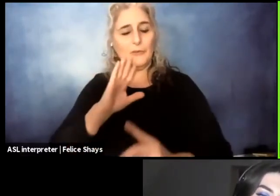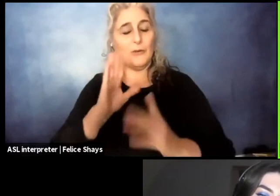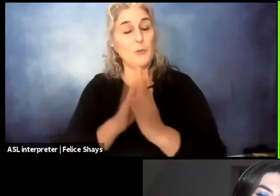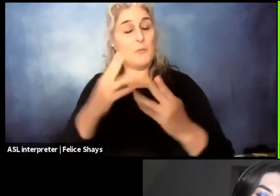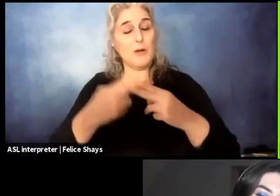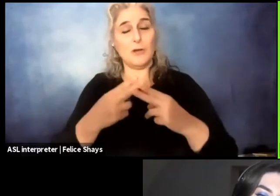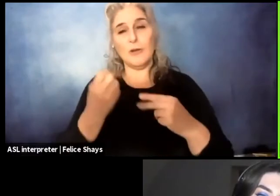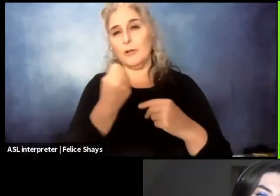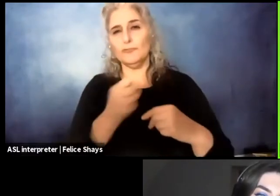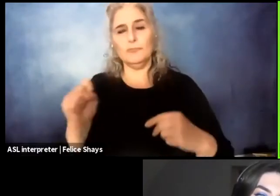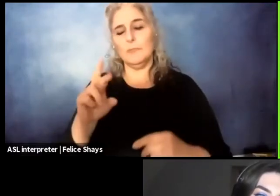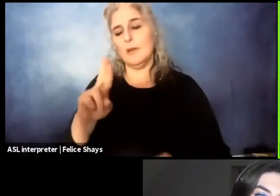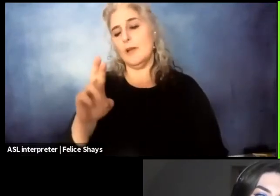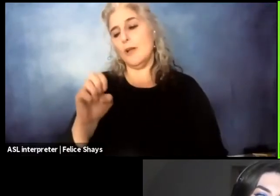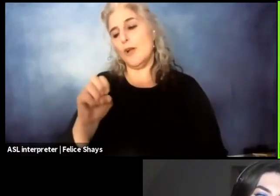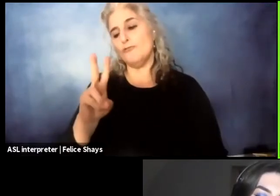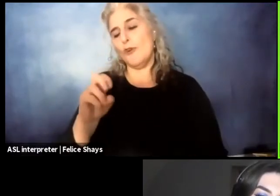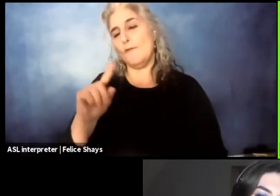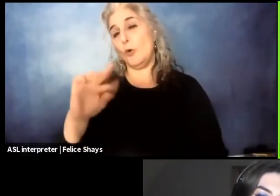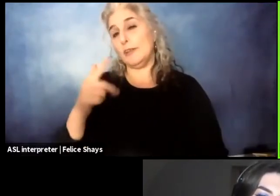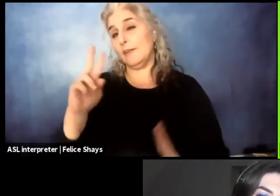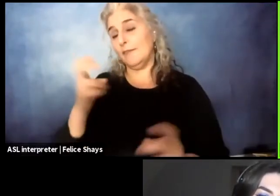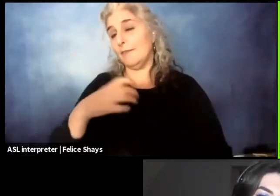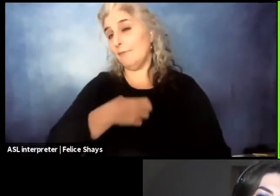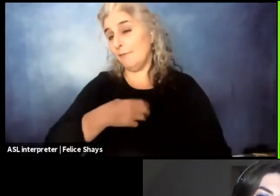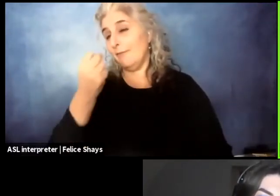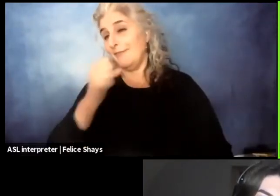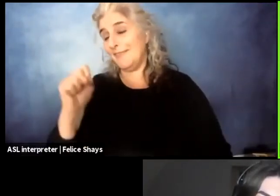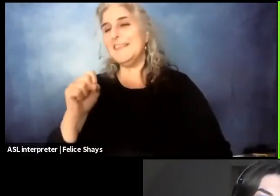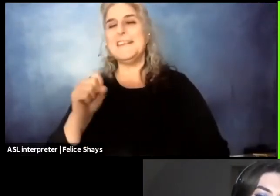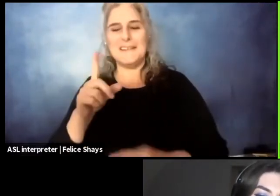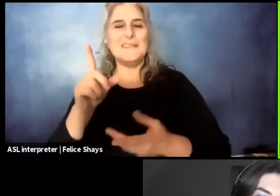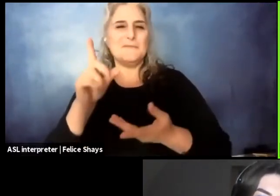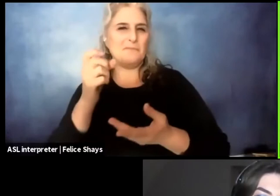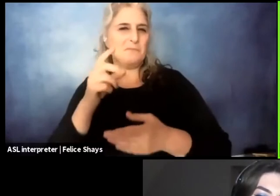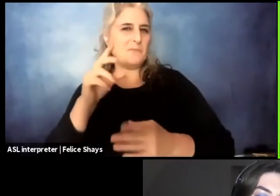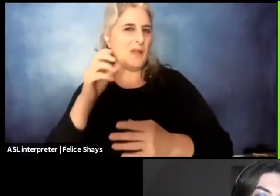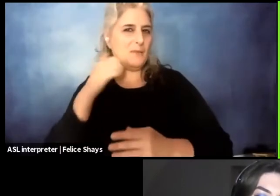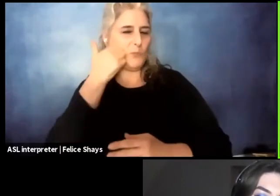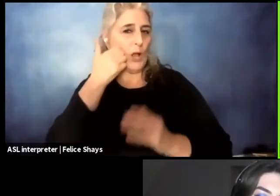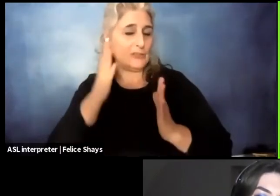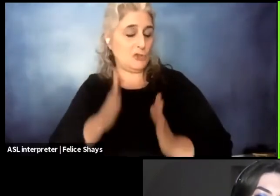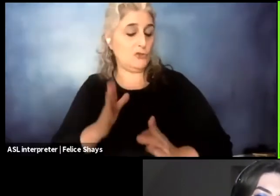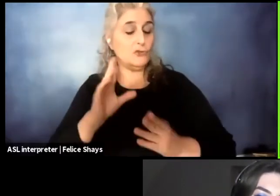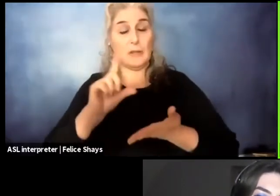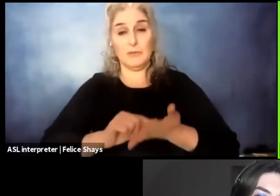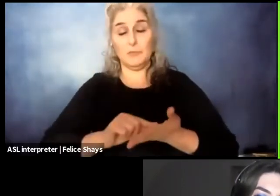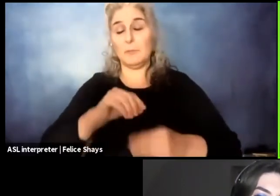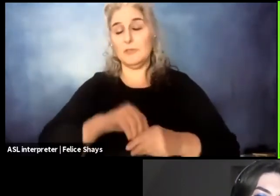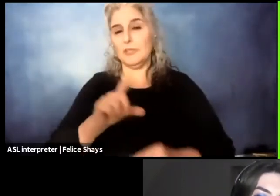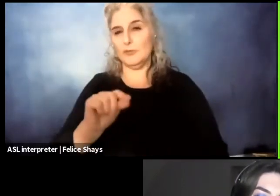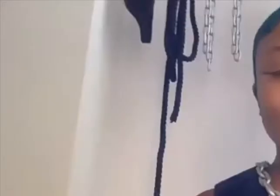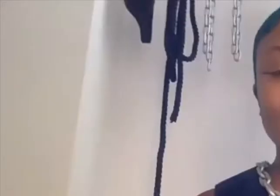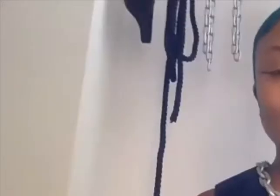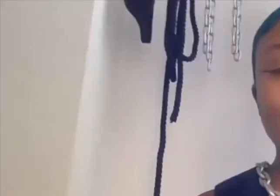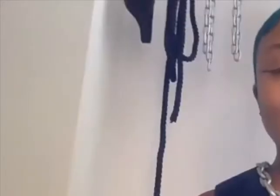was published in 2018 and also written with Molly Smith. I wanted to say to you, Juno, that this is the